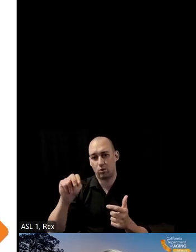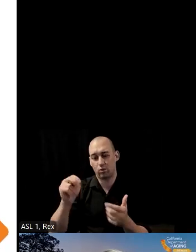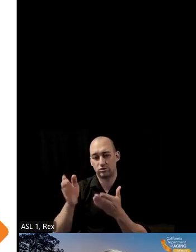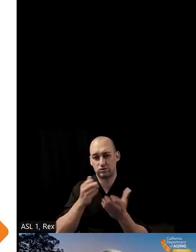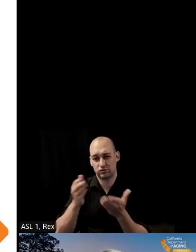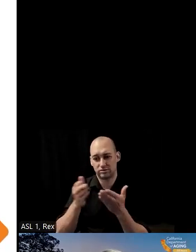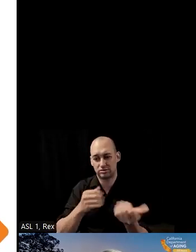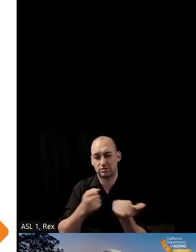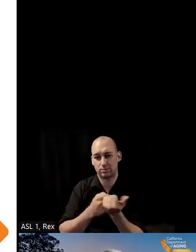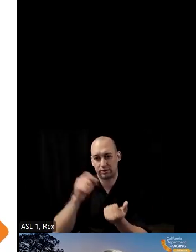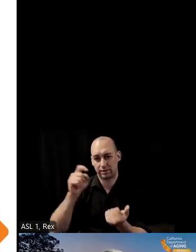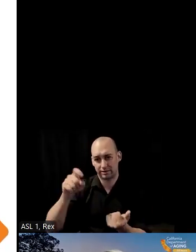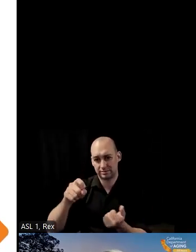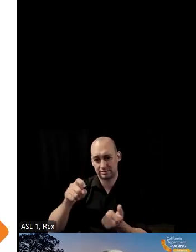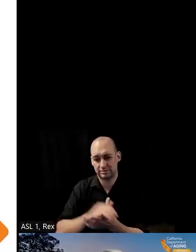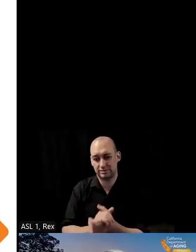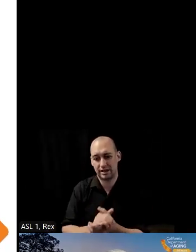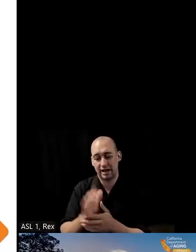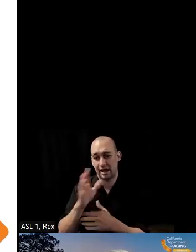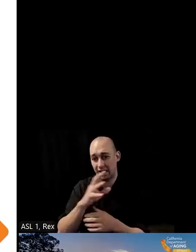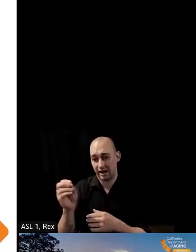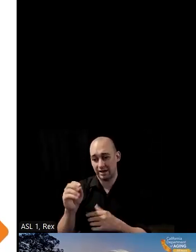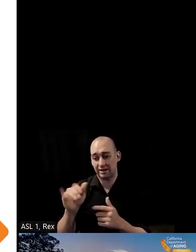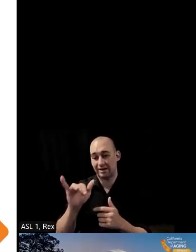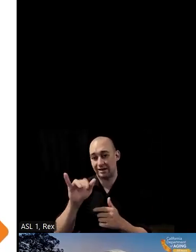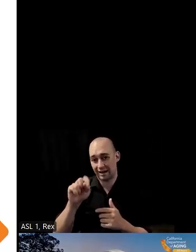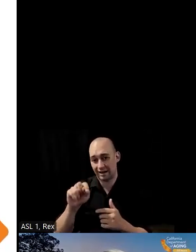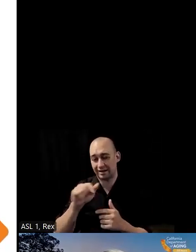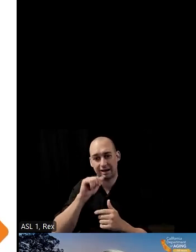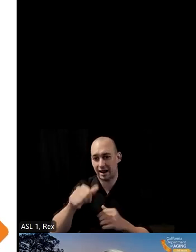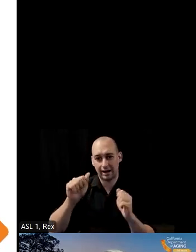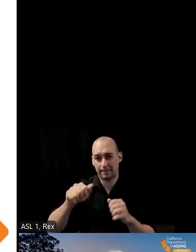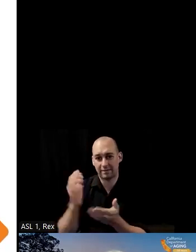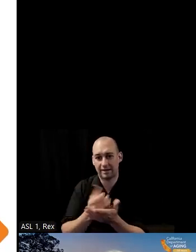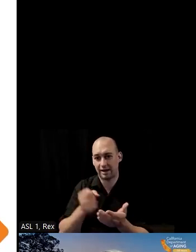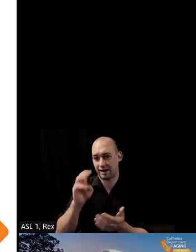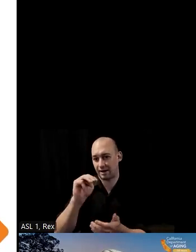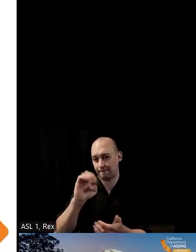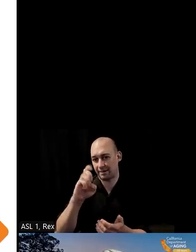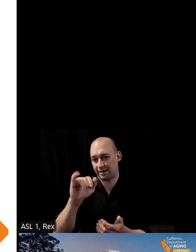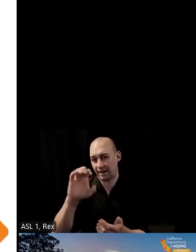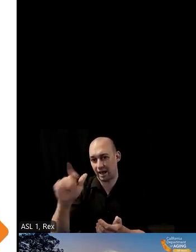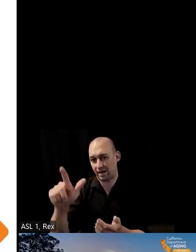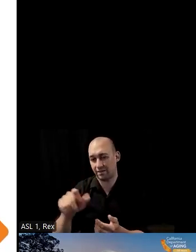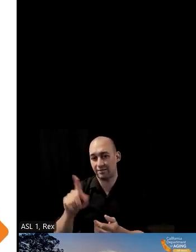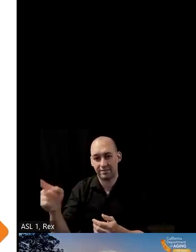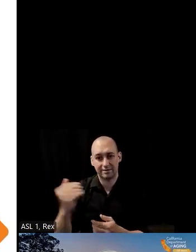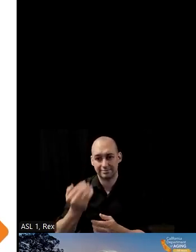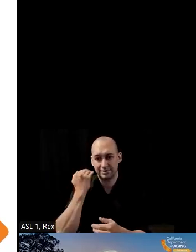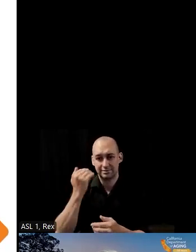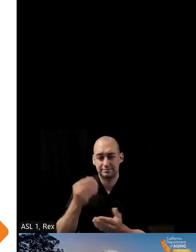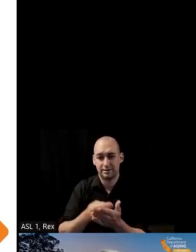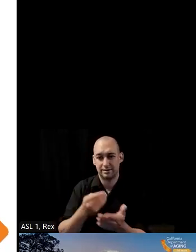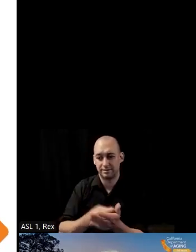supports needs, and they yet are not eligible for Medi-Cal. So they end up depleting a lot of their income and going on